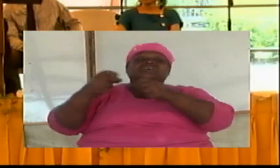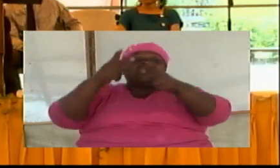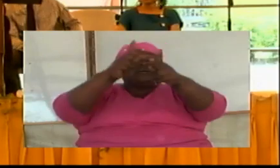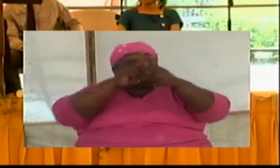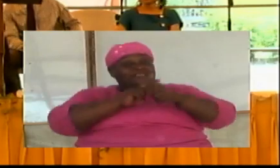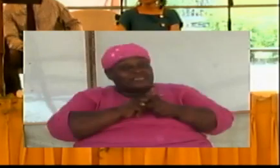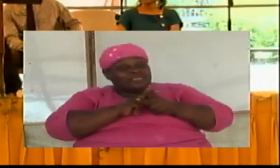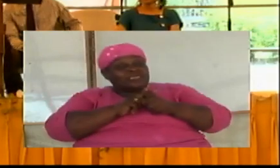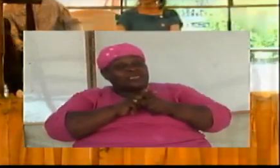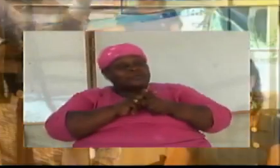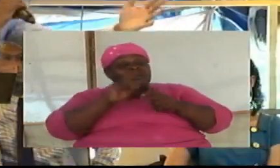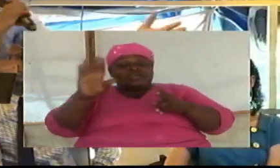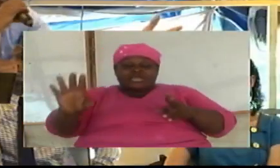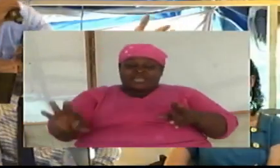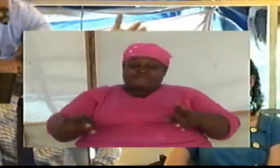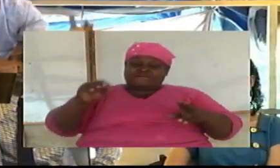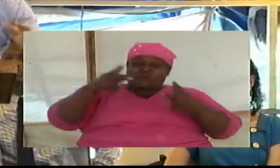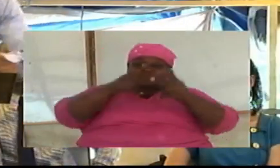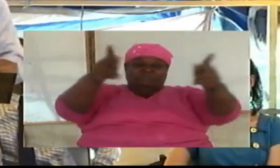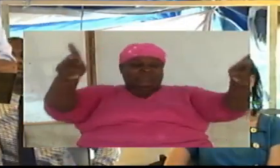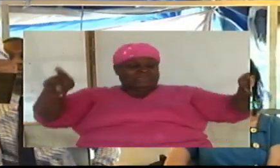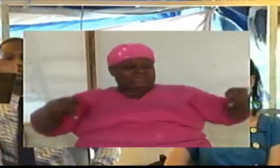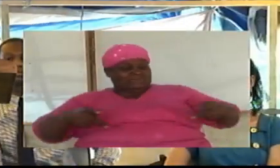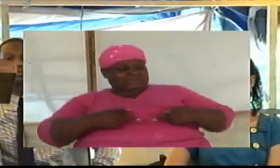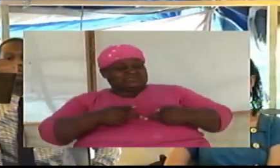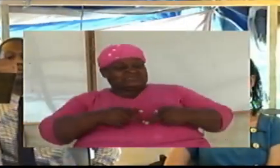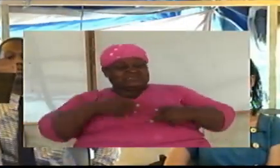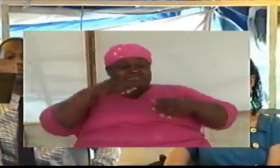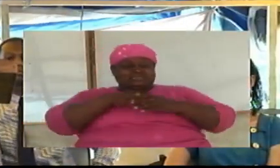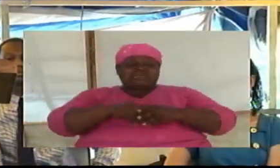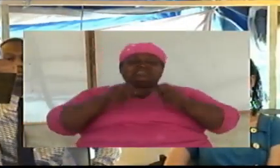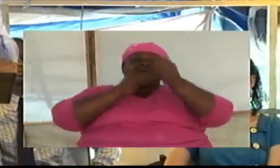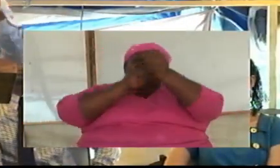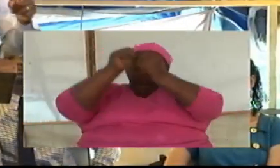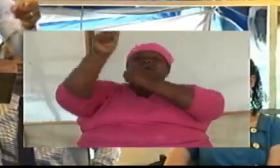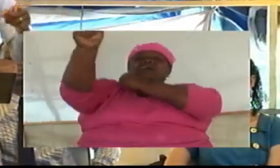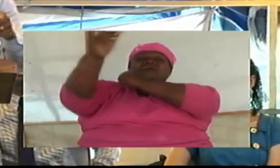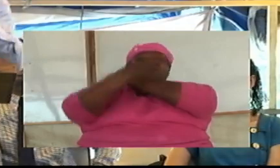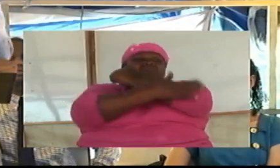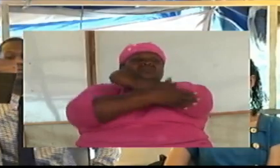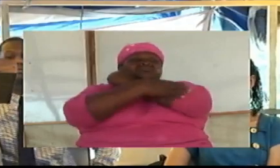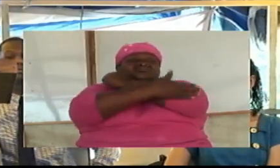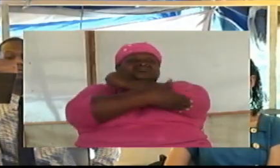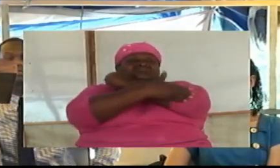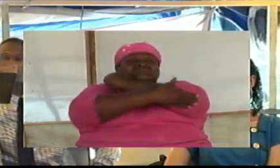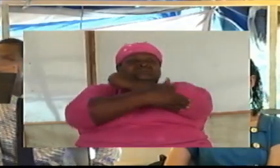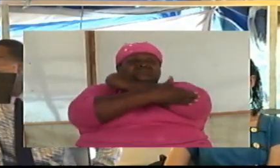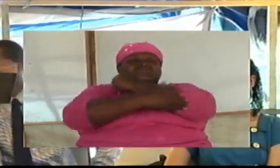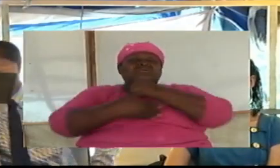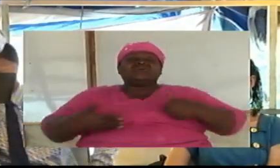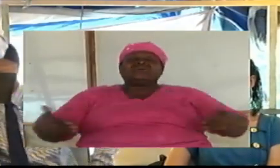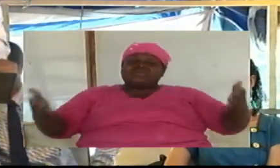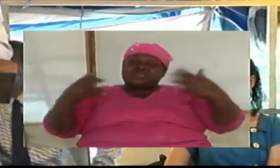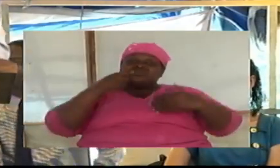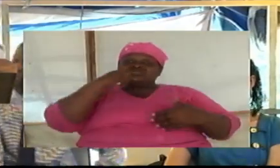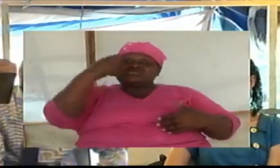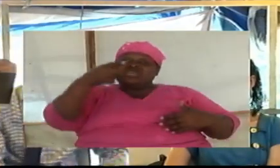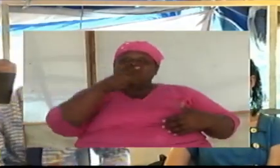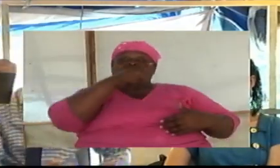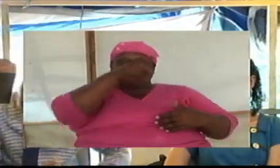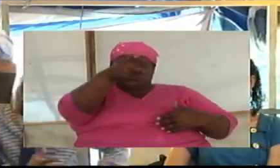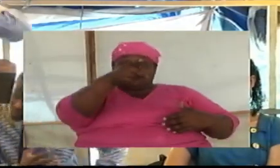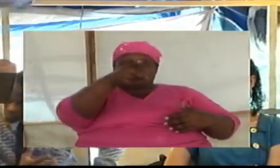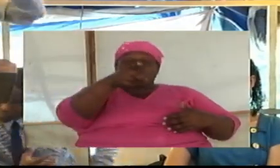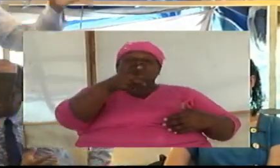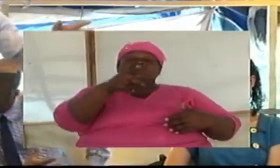found himself in a far country. Hallelujah. I'm here to tell you that you're living dangerously. Praise the Lord